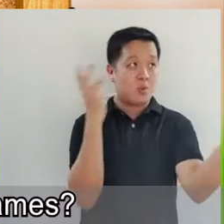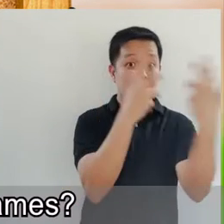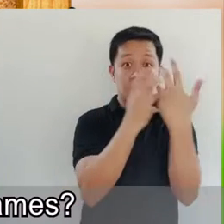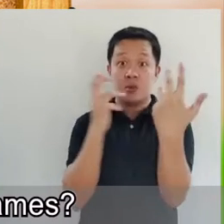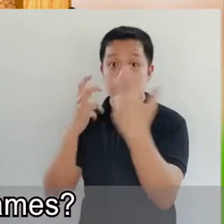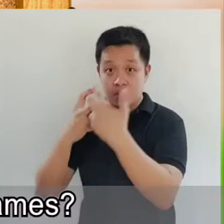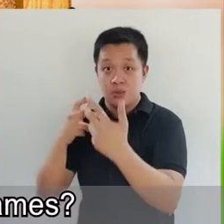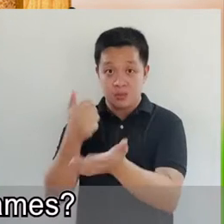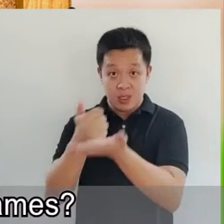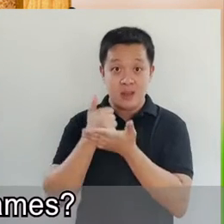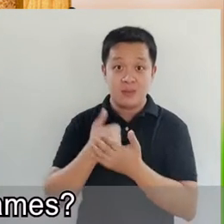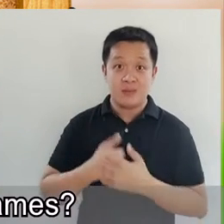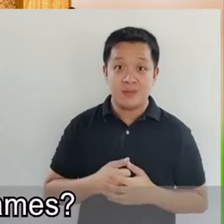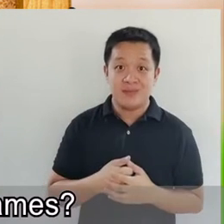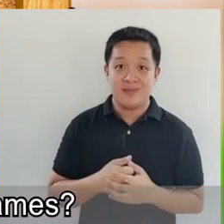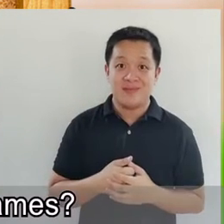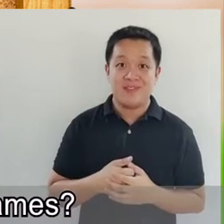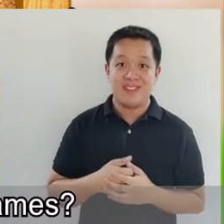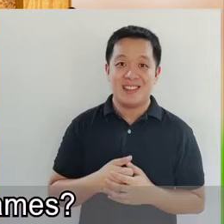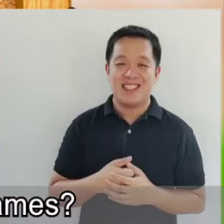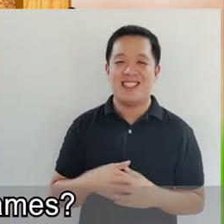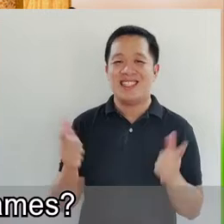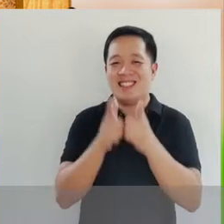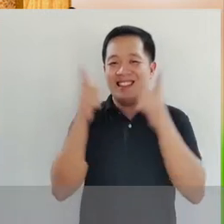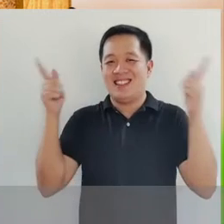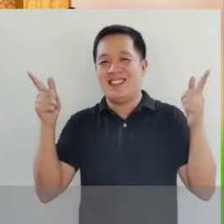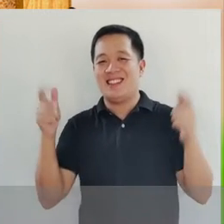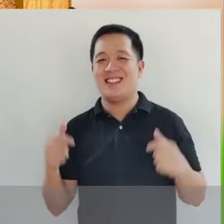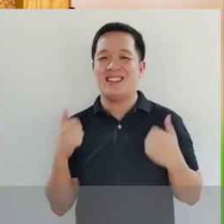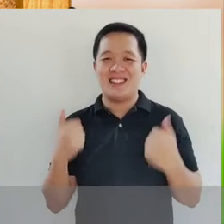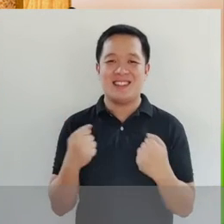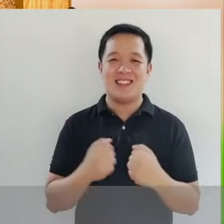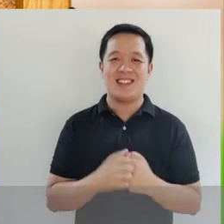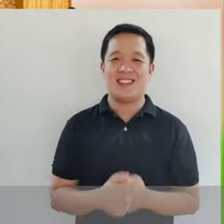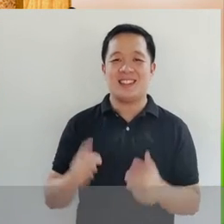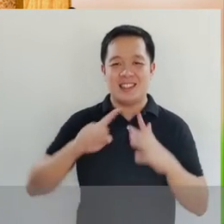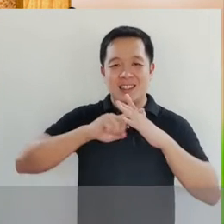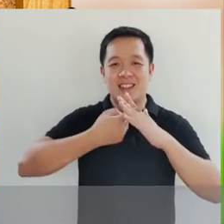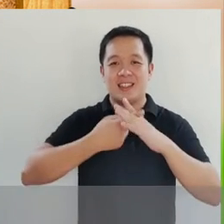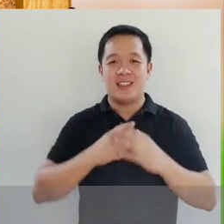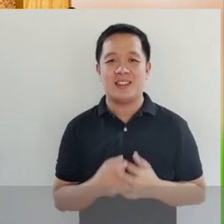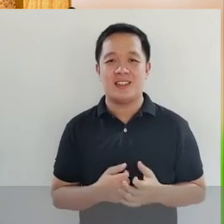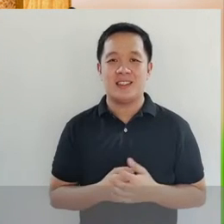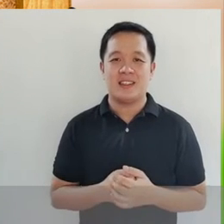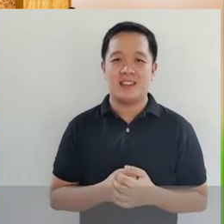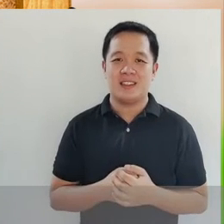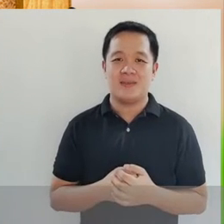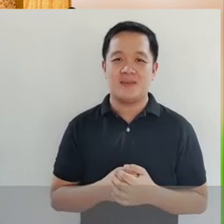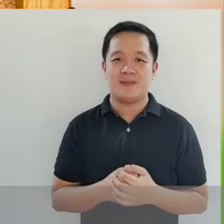paste them in their corresponding frames? Great, let's begin.